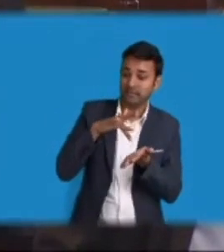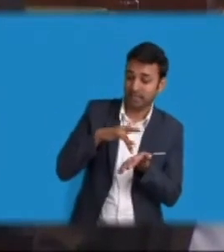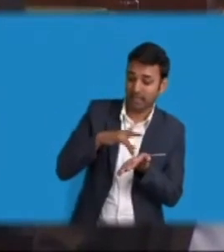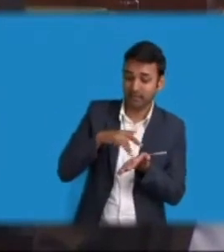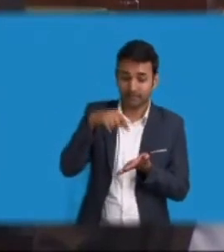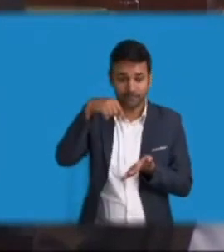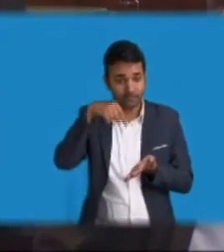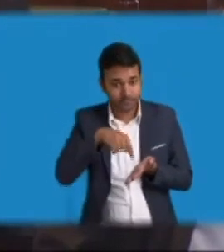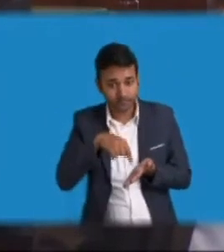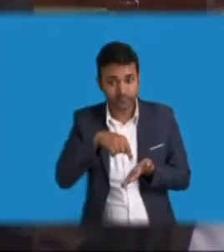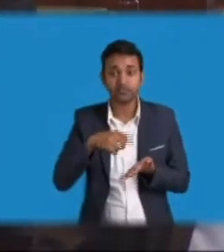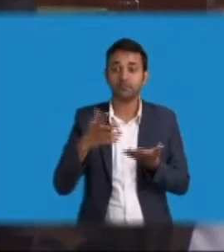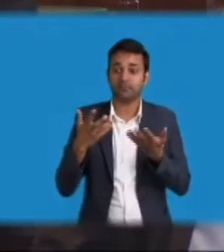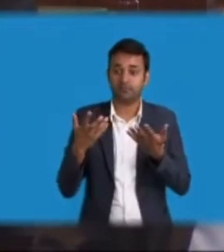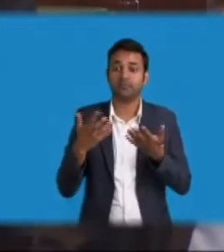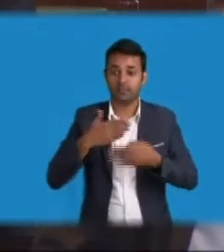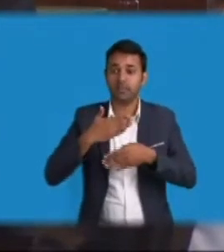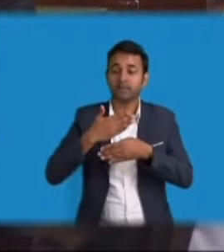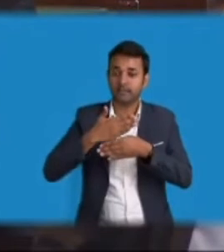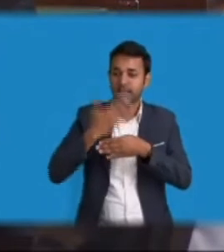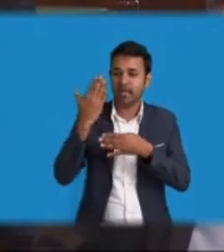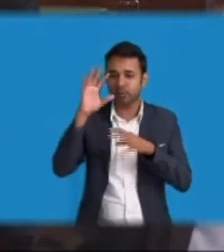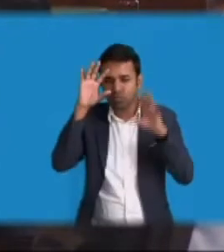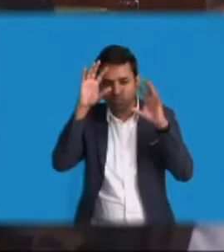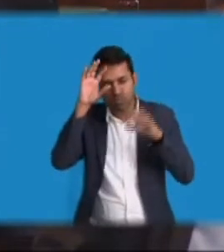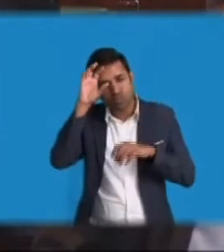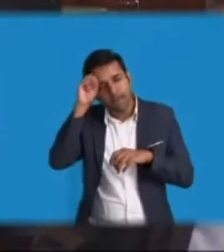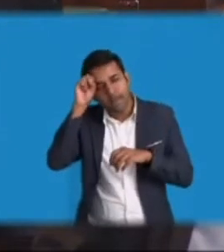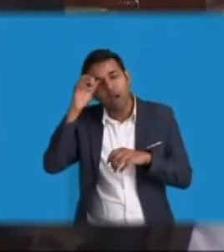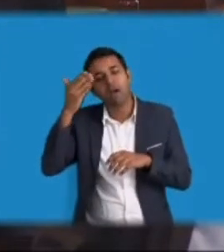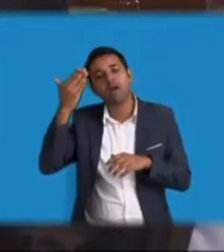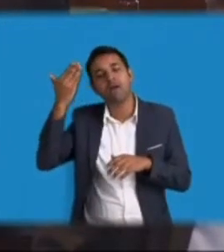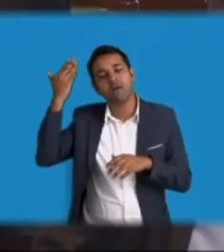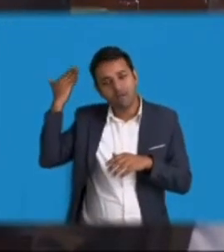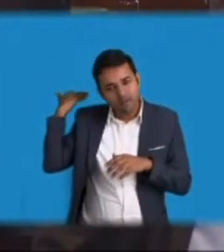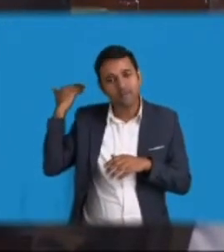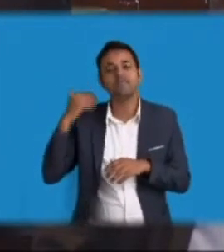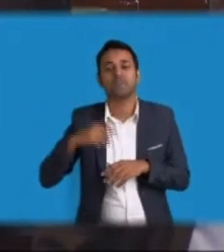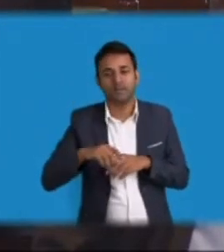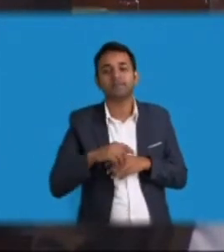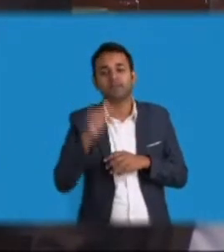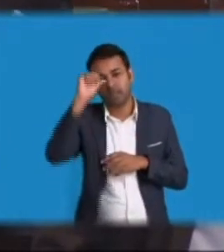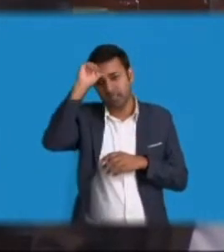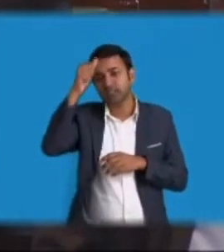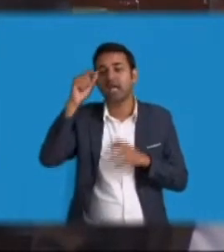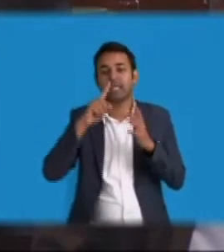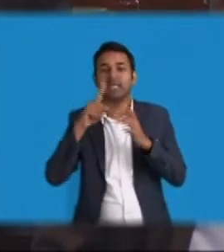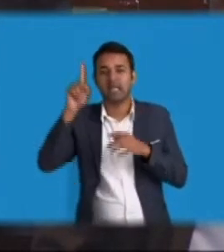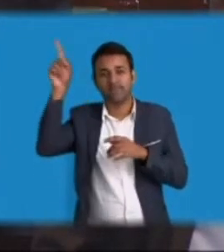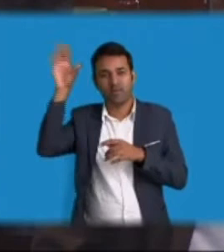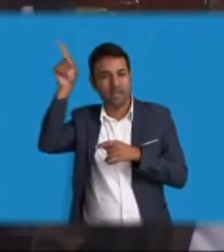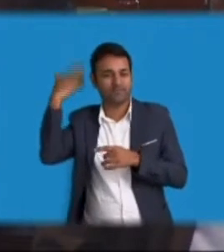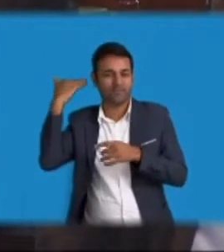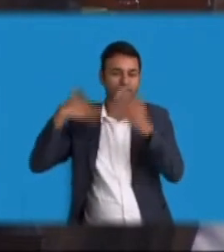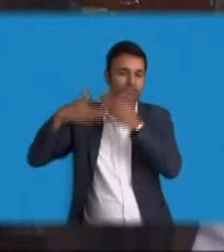day of remembrance, in particular for the women of indenture. Madam Speaker, this event coincides with Mother's Day. And